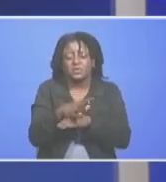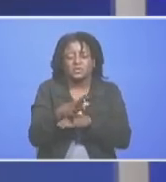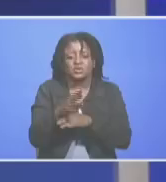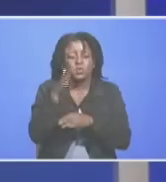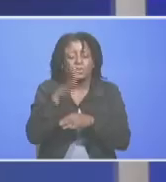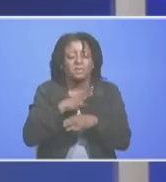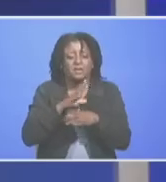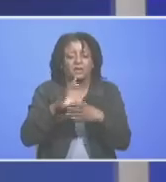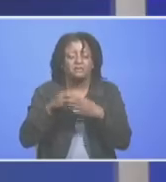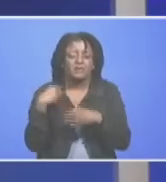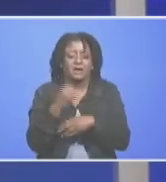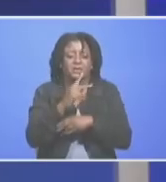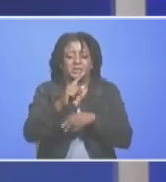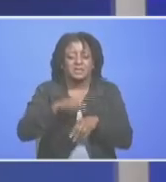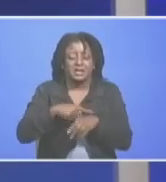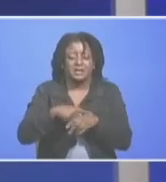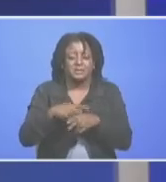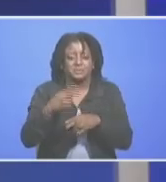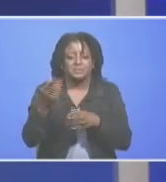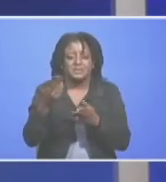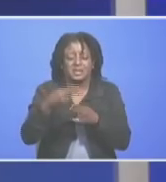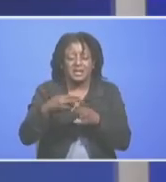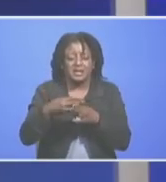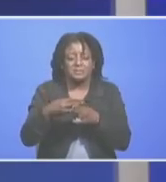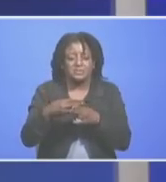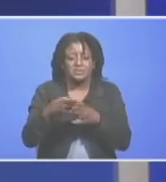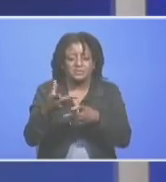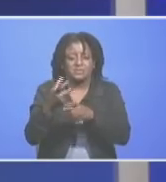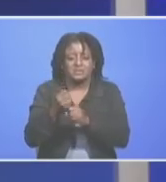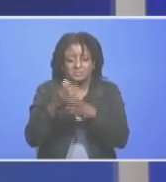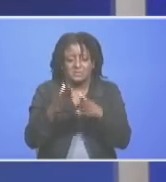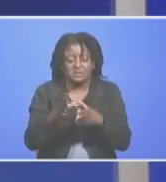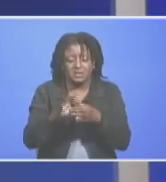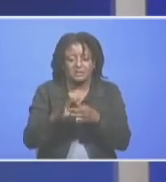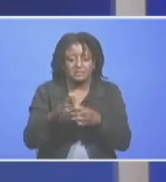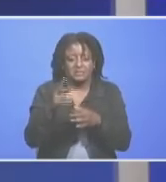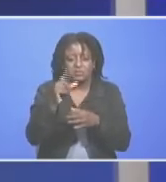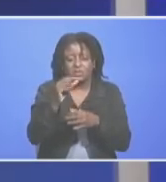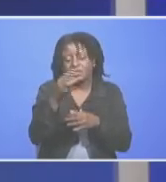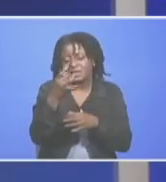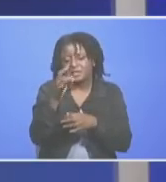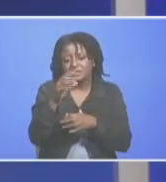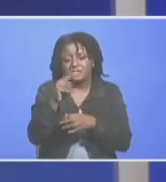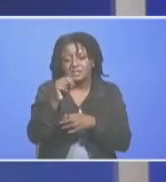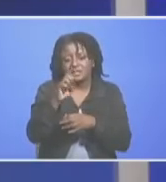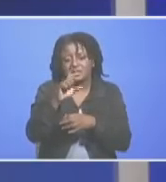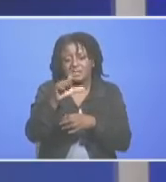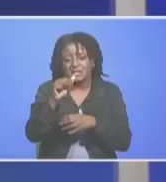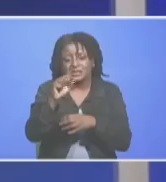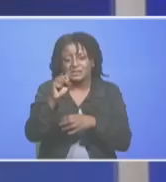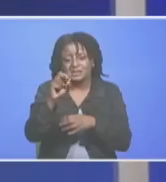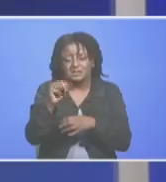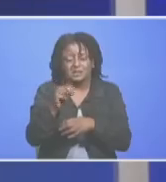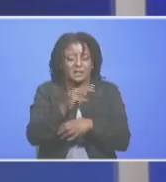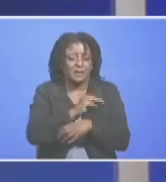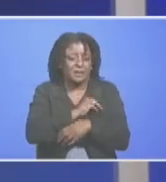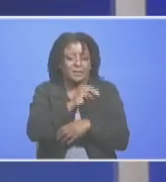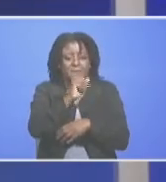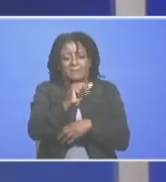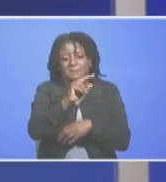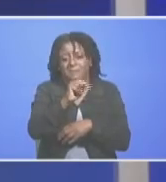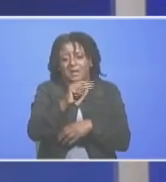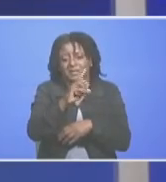of the 2018 Nelson Mandela Award. CEO and founder of the magazine based in New York and France,